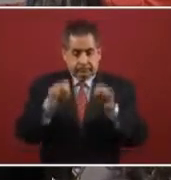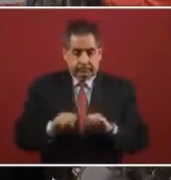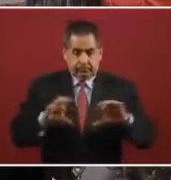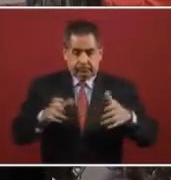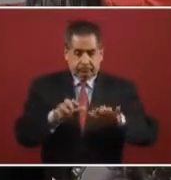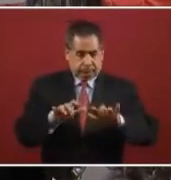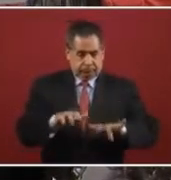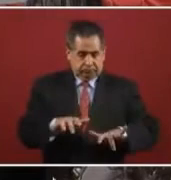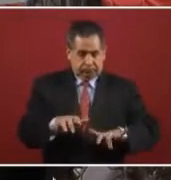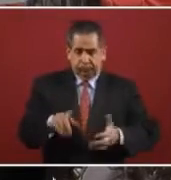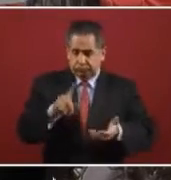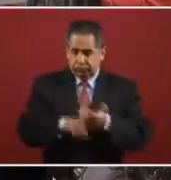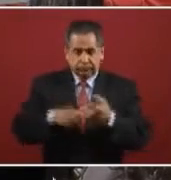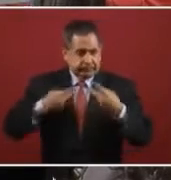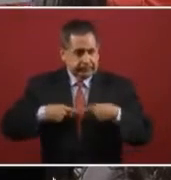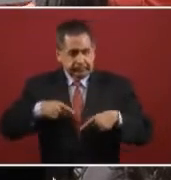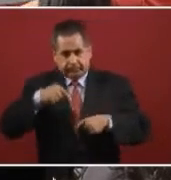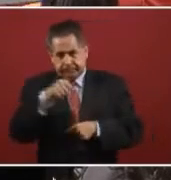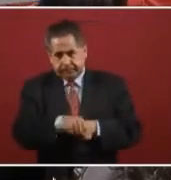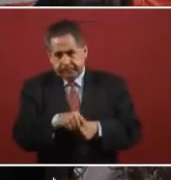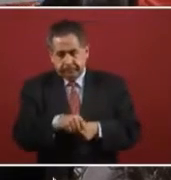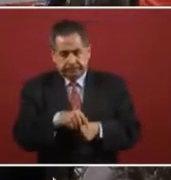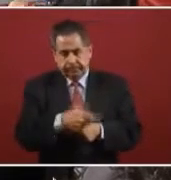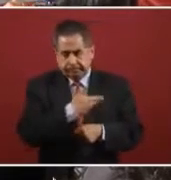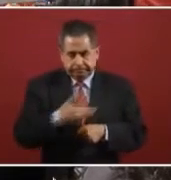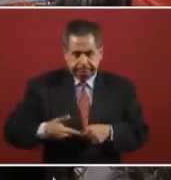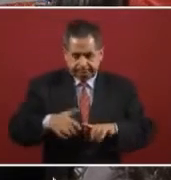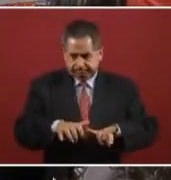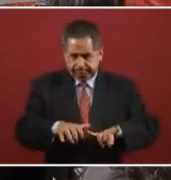have it in a system.